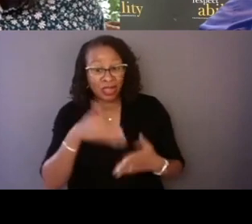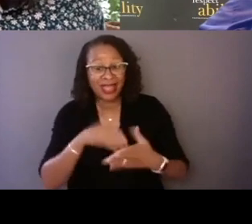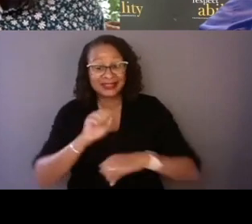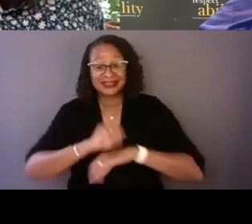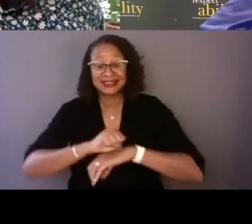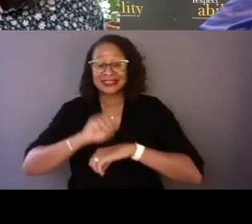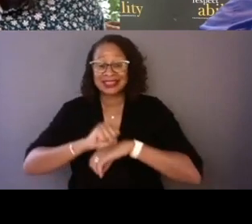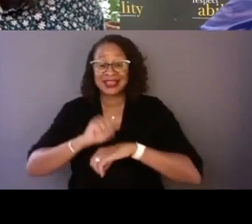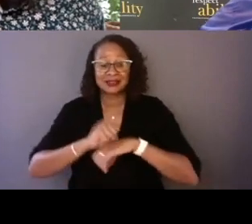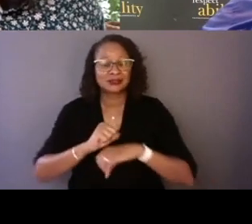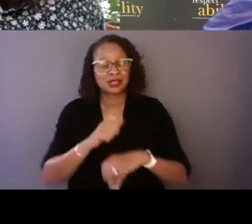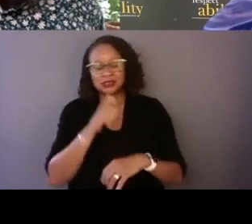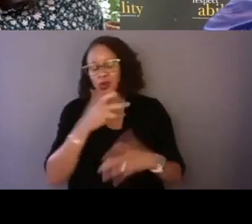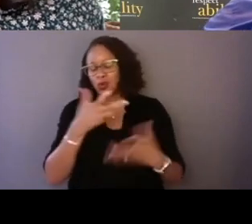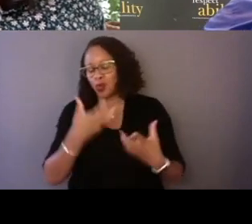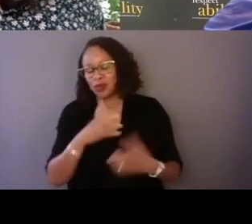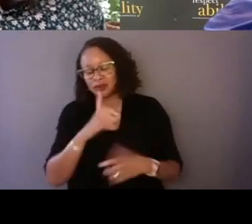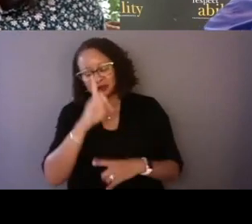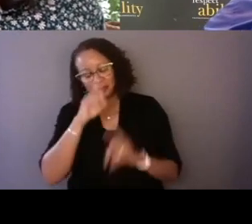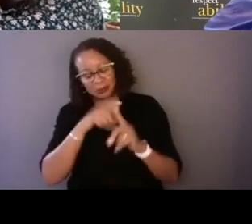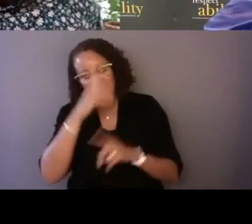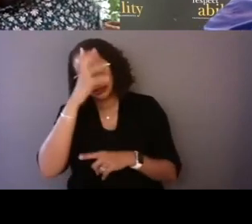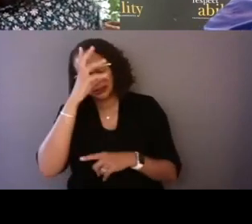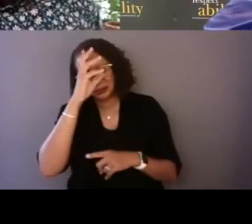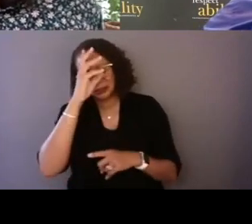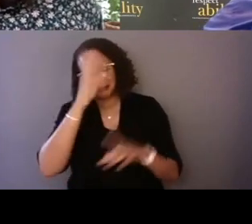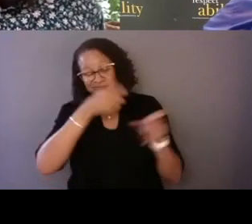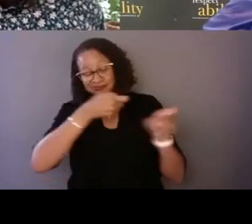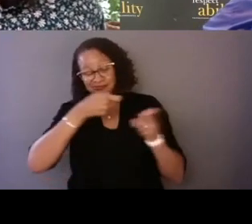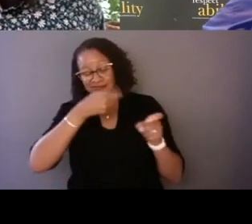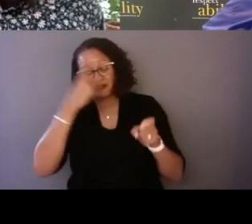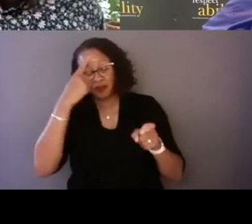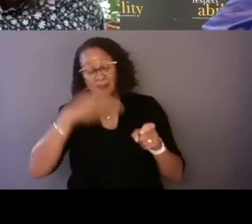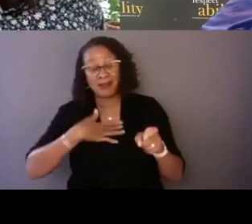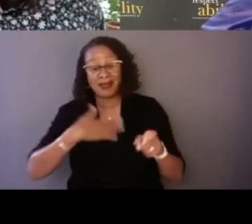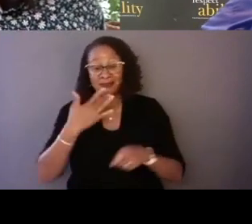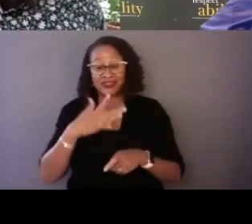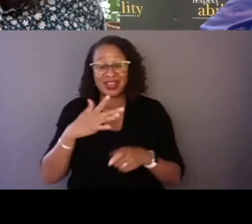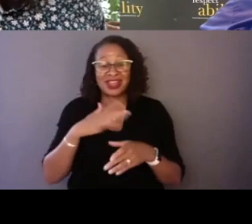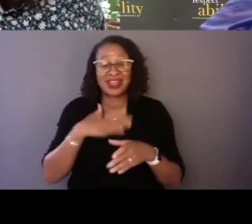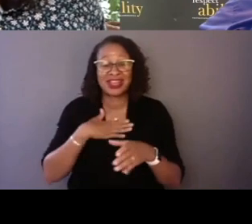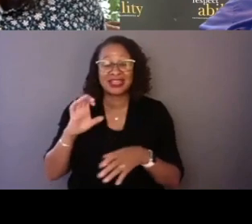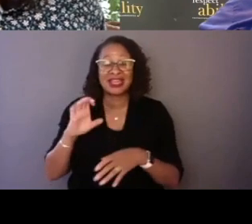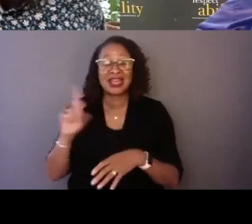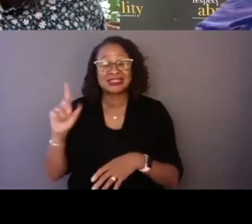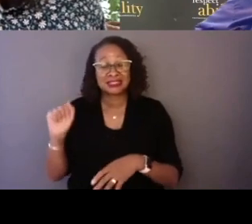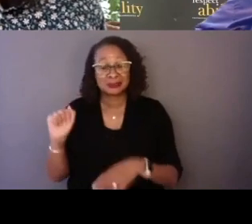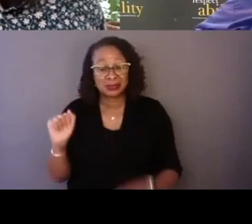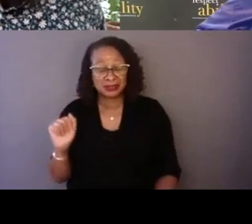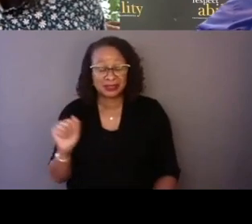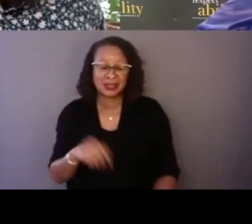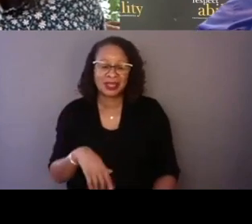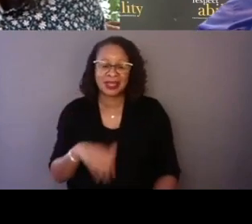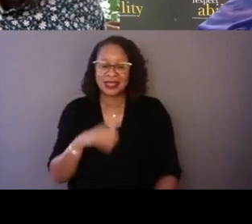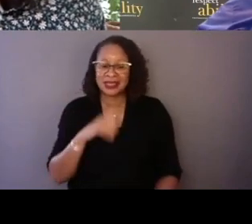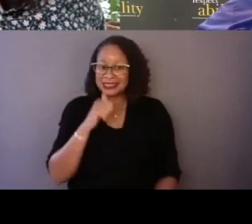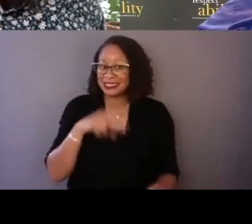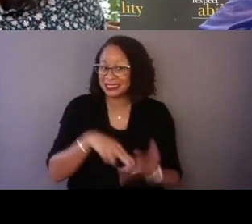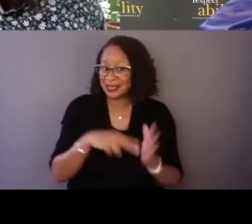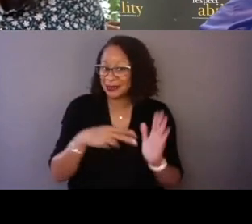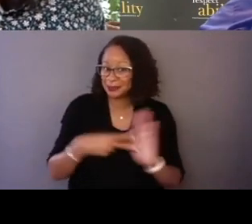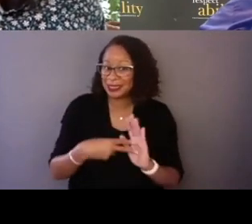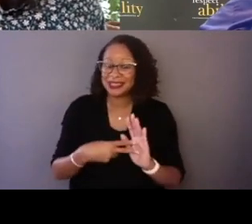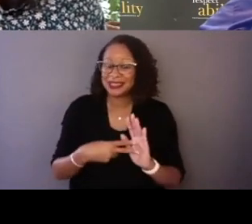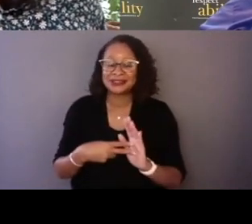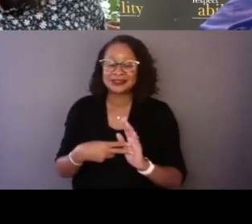I don't want to be pulled in for my expertise in disability inclusion. That doesn't mean, and this is exactly how we did